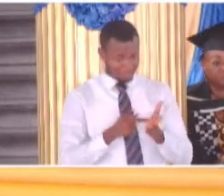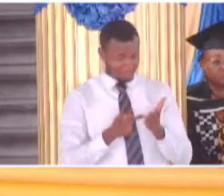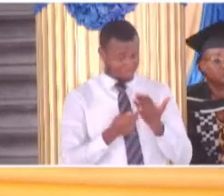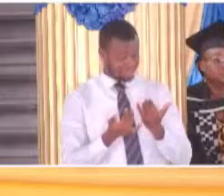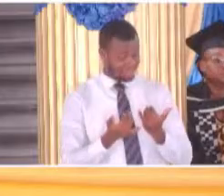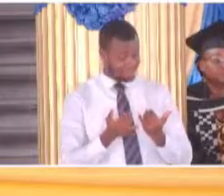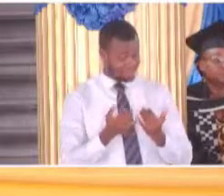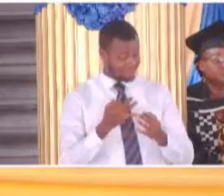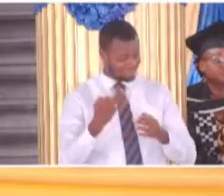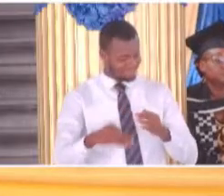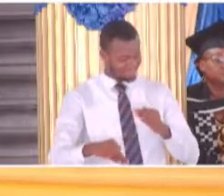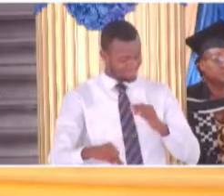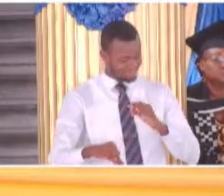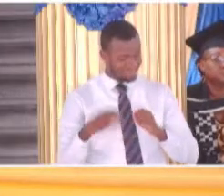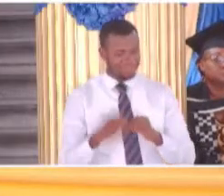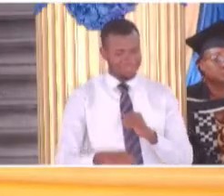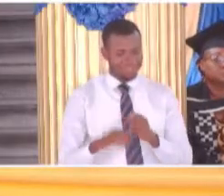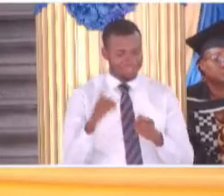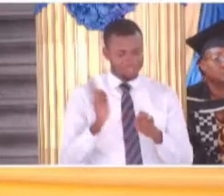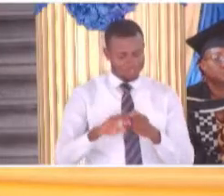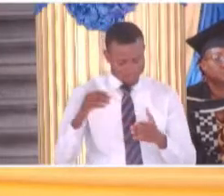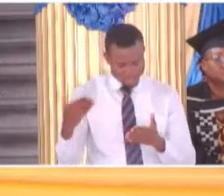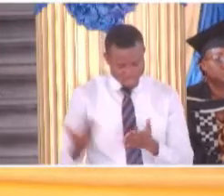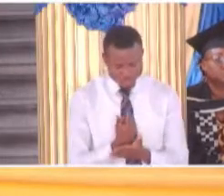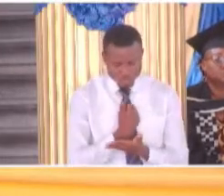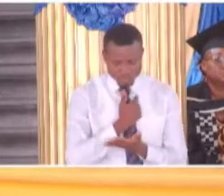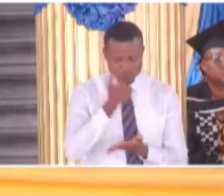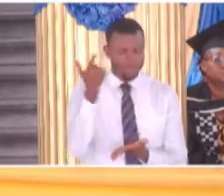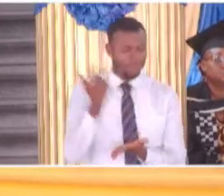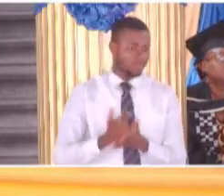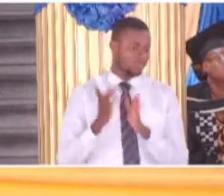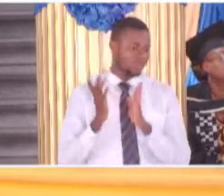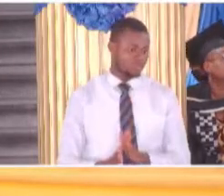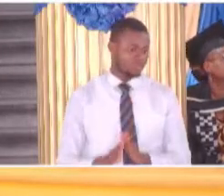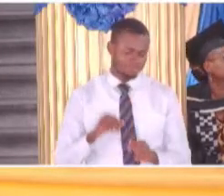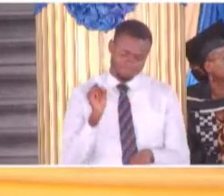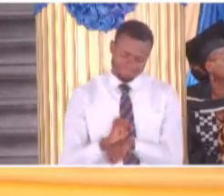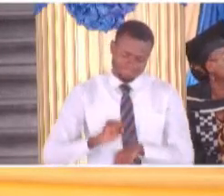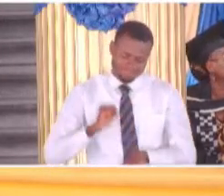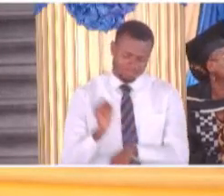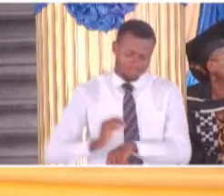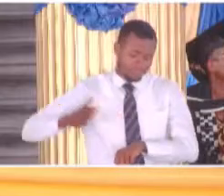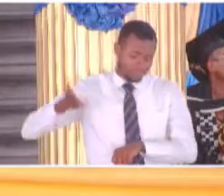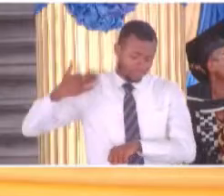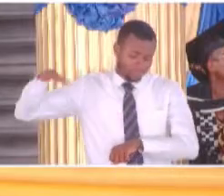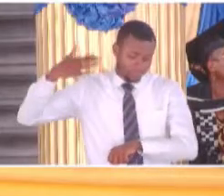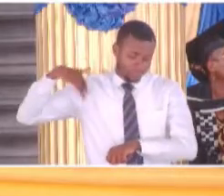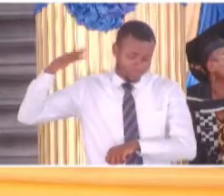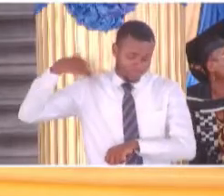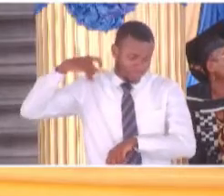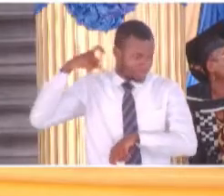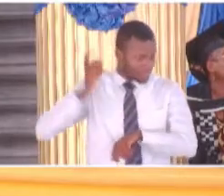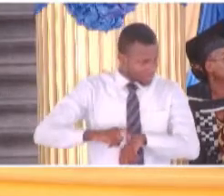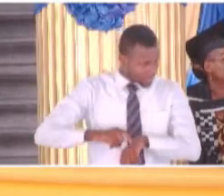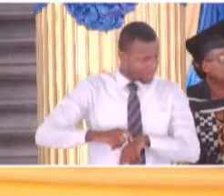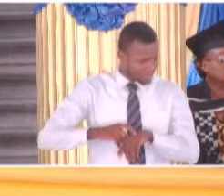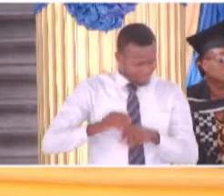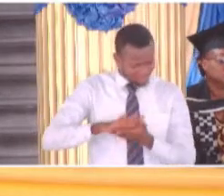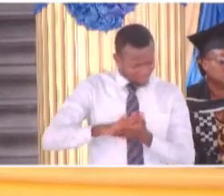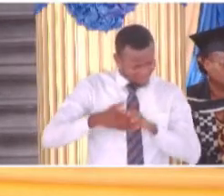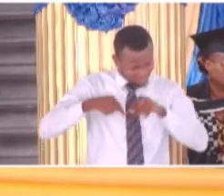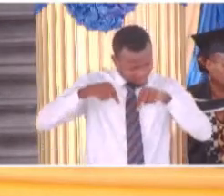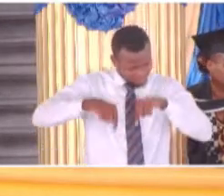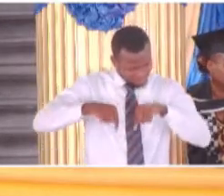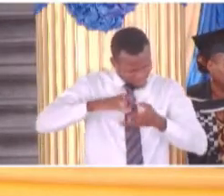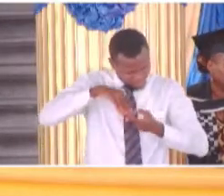ending. To the fresh graduates, you have worked hard over the period that you have been students